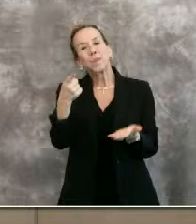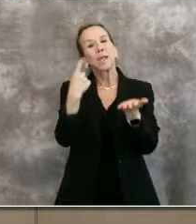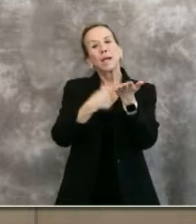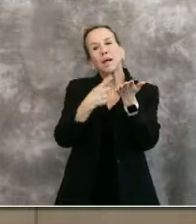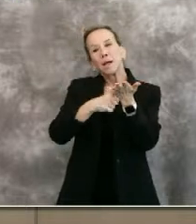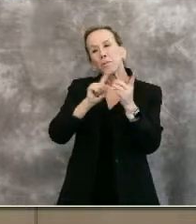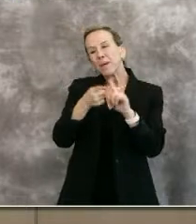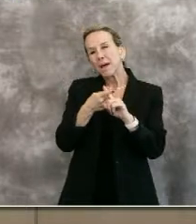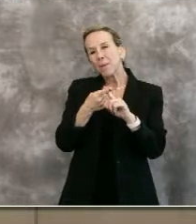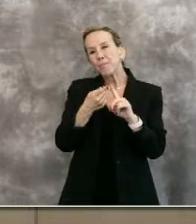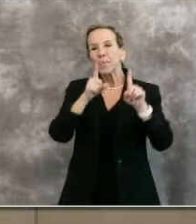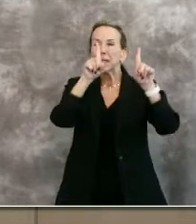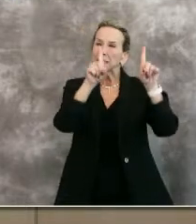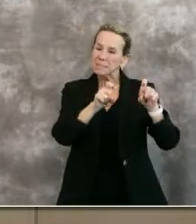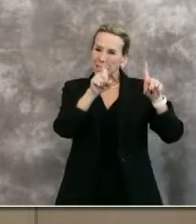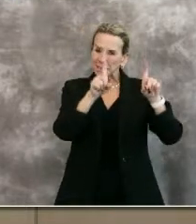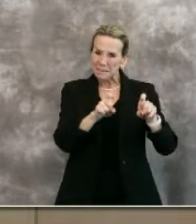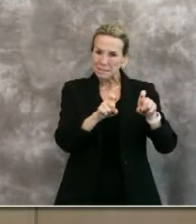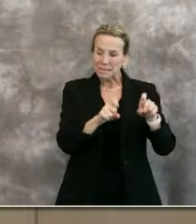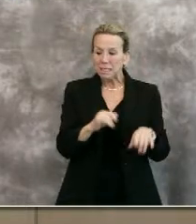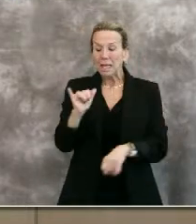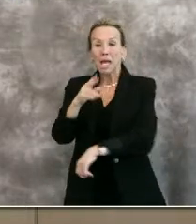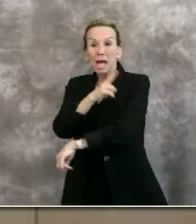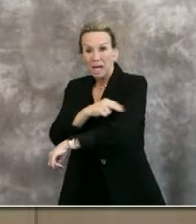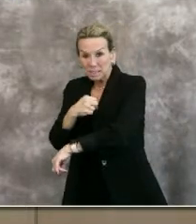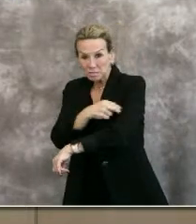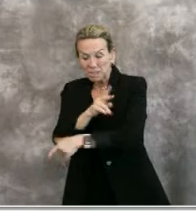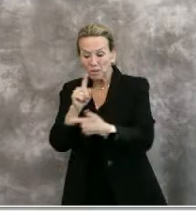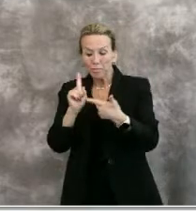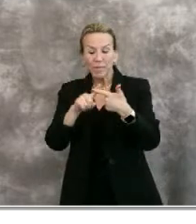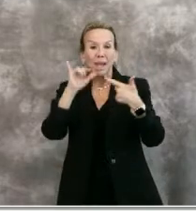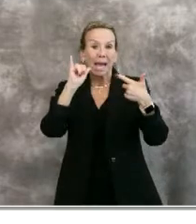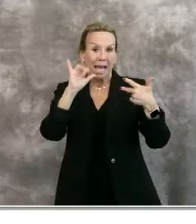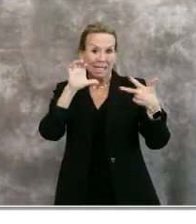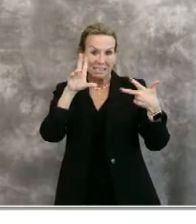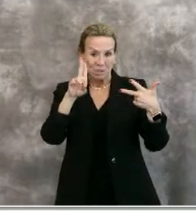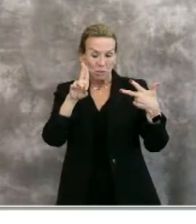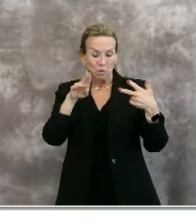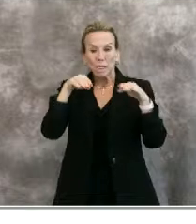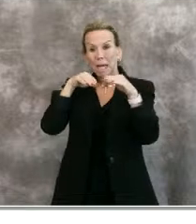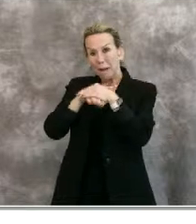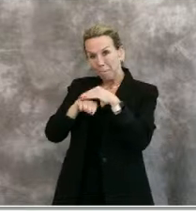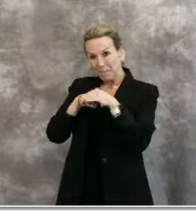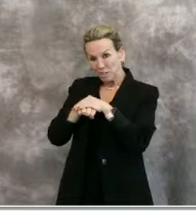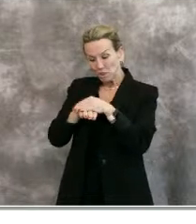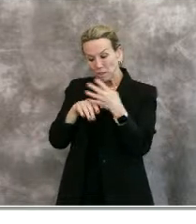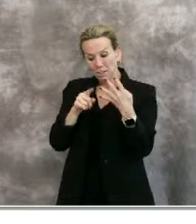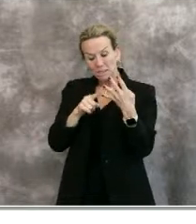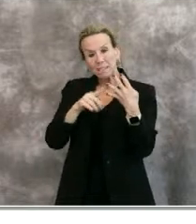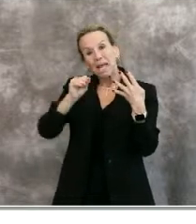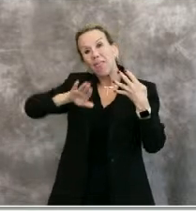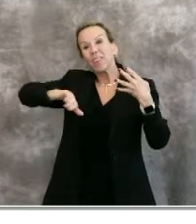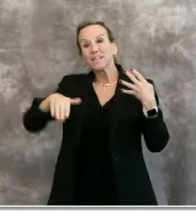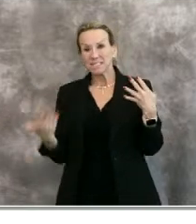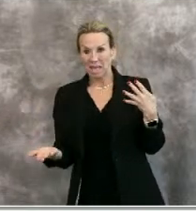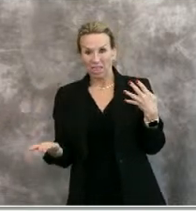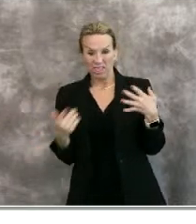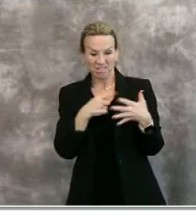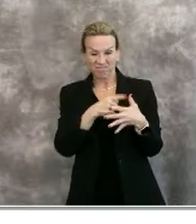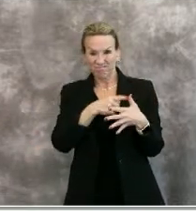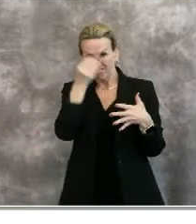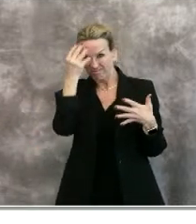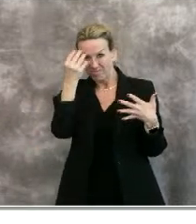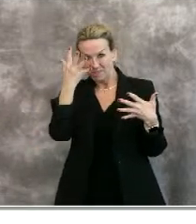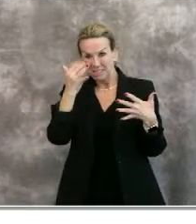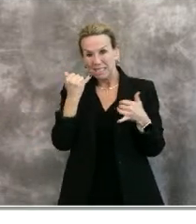about tests, cases, hospitalizations, ICU admissions, and death data over the past months